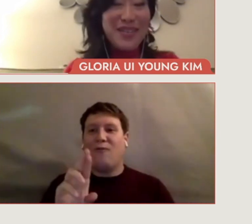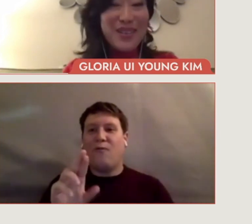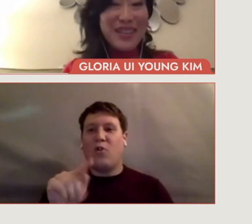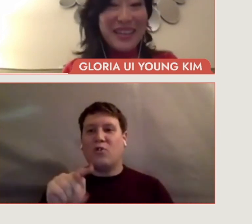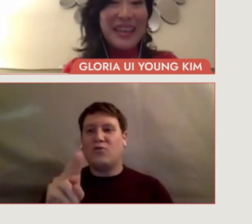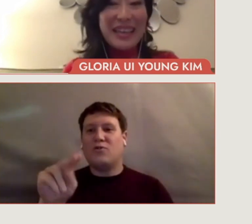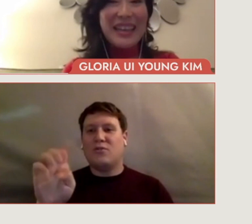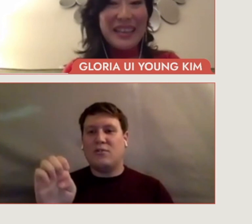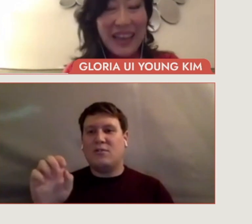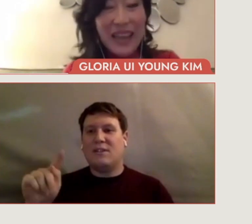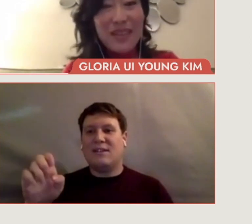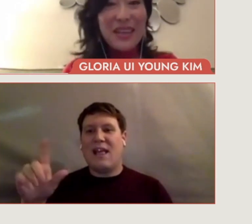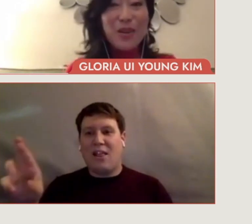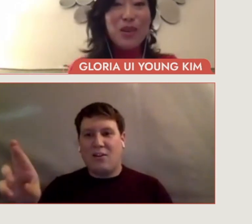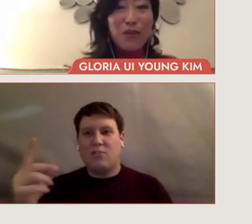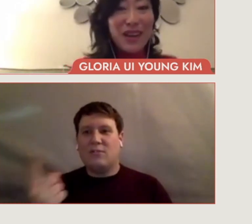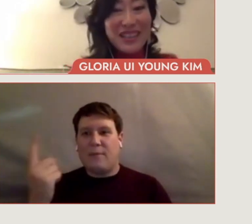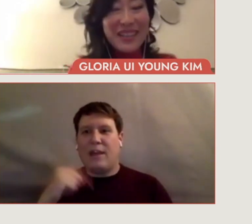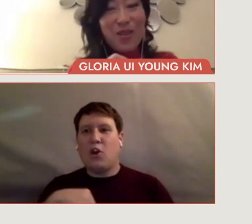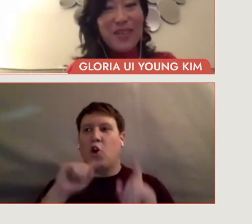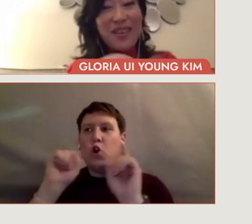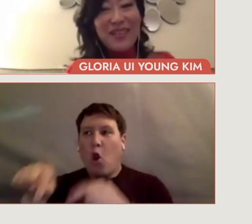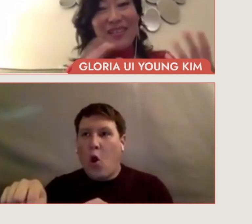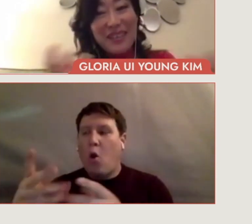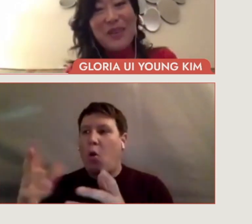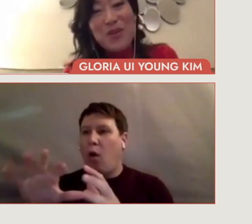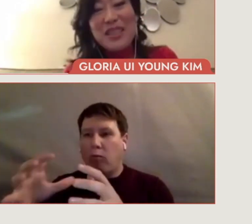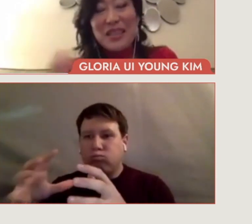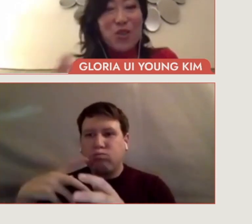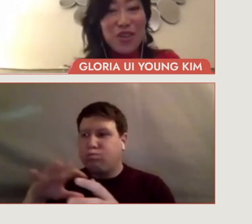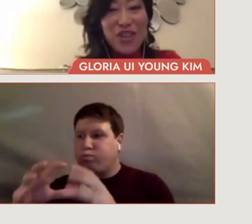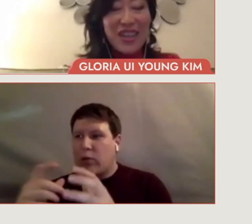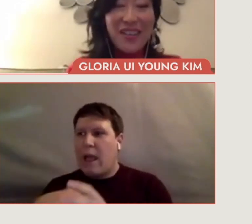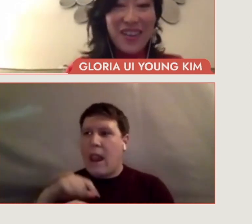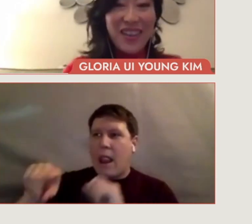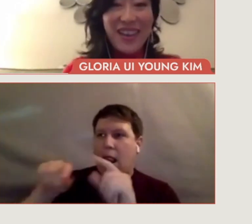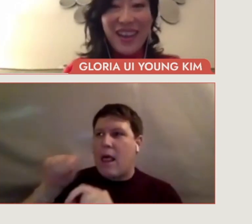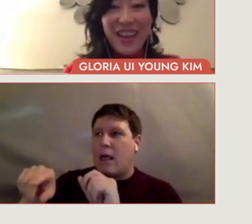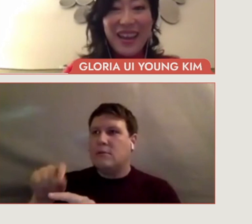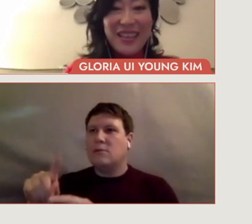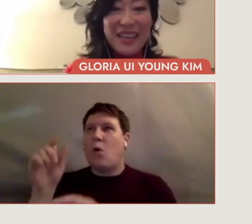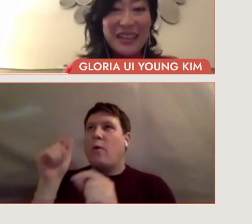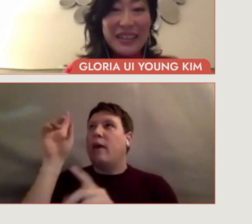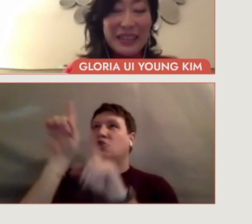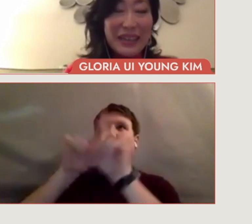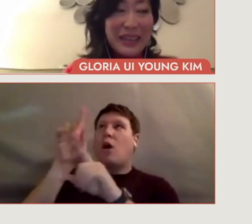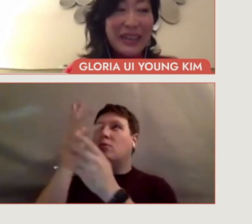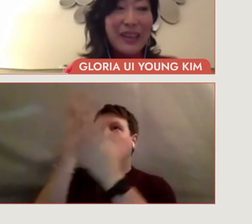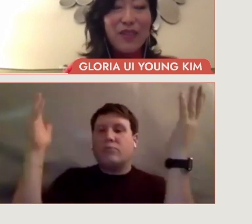person who is gonna get the name and tell you what the right, and the, just the astrology and everything. And then